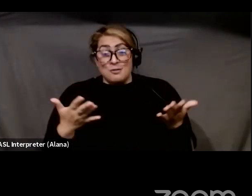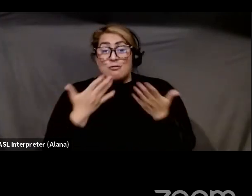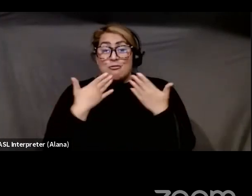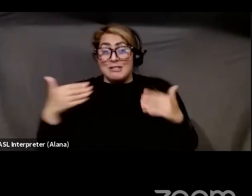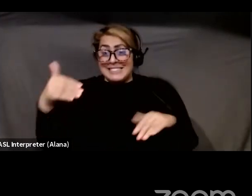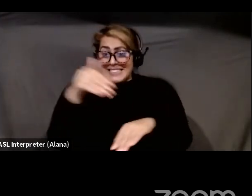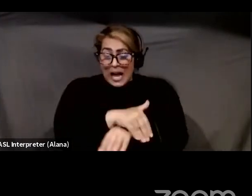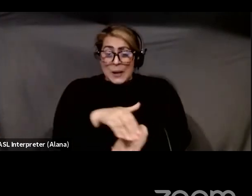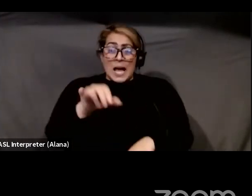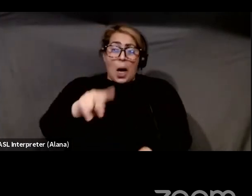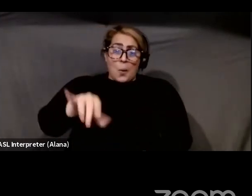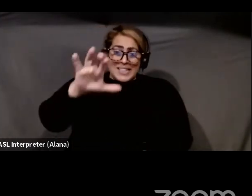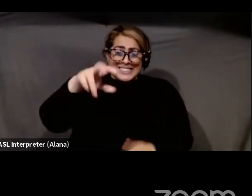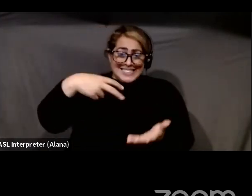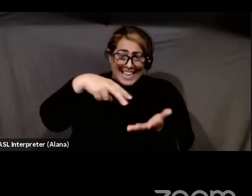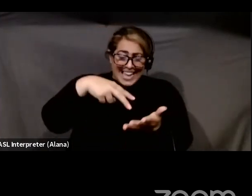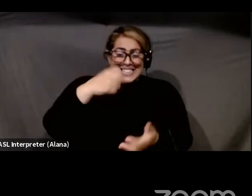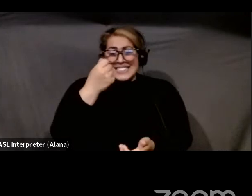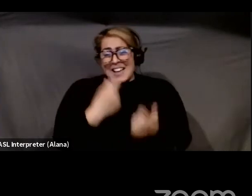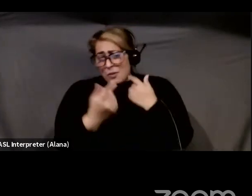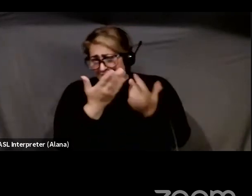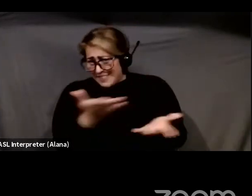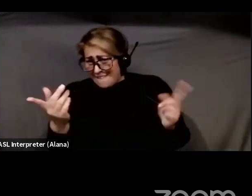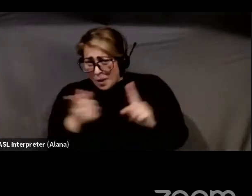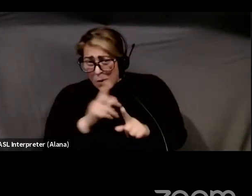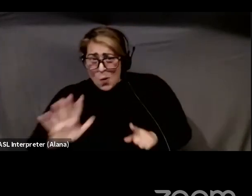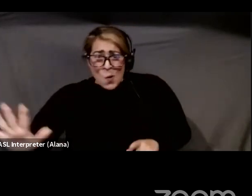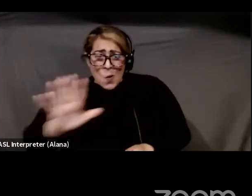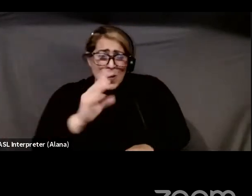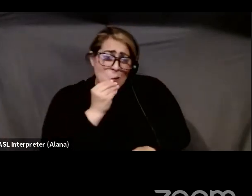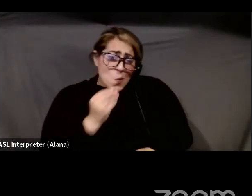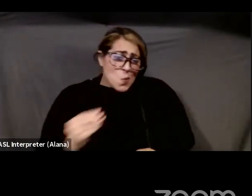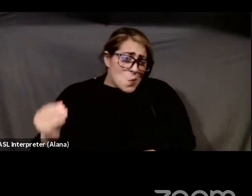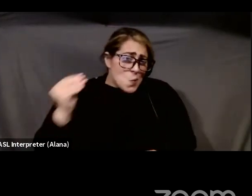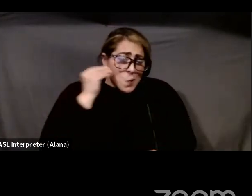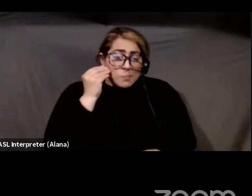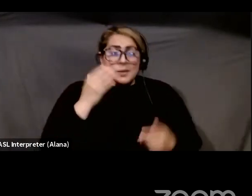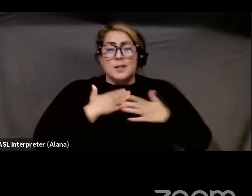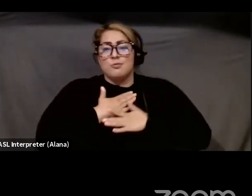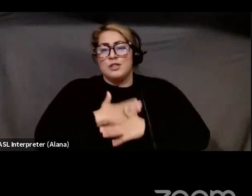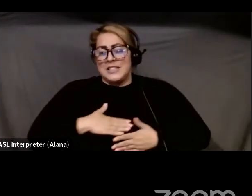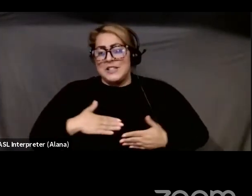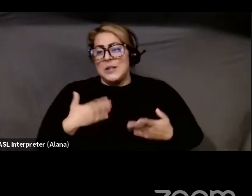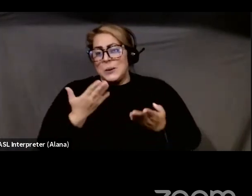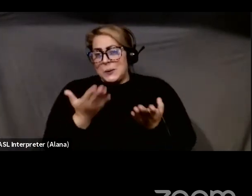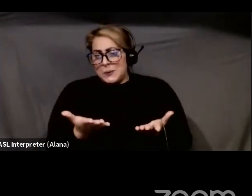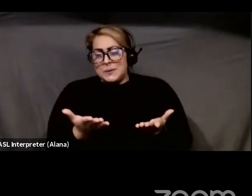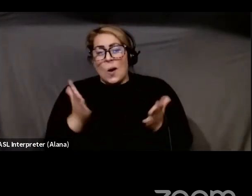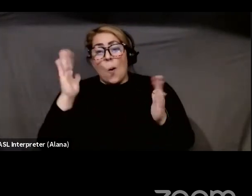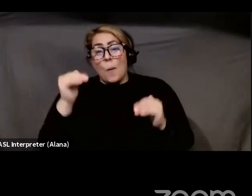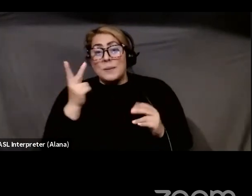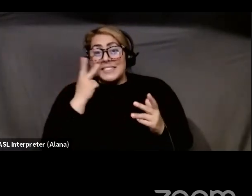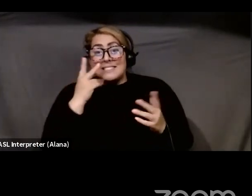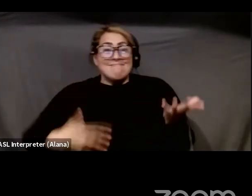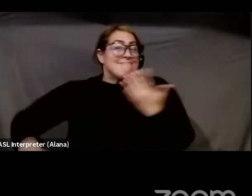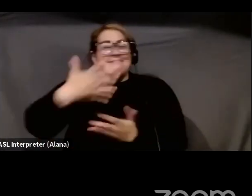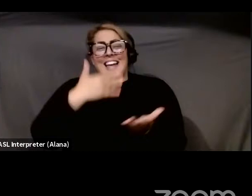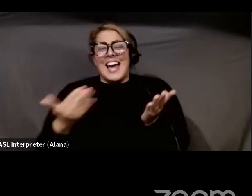Dance, and everybody else who is tuning in from wherever you are. We appreciate you and we hope to be with you soon.